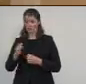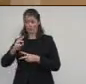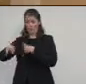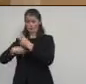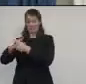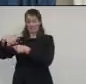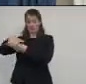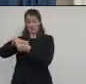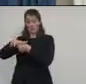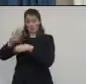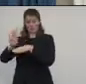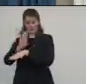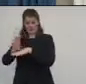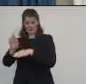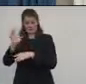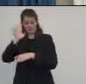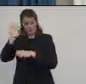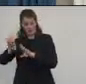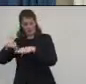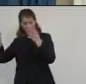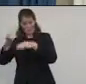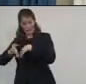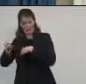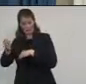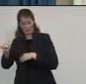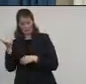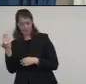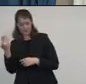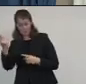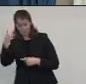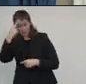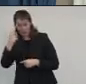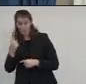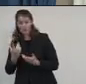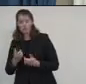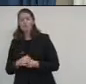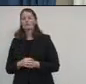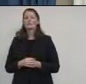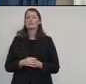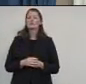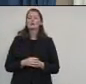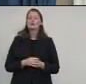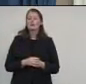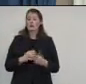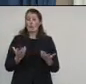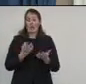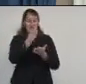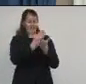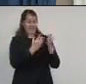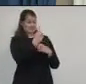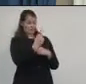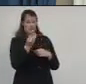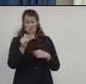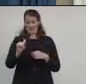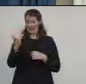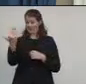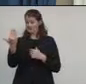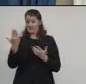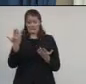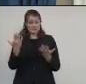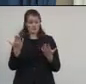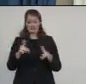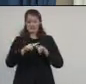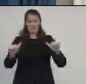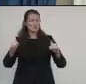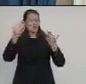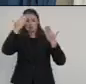one? Casino open at the beginning of phase one. Does that mean they could open by November, by the end of May? It sounded